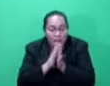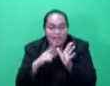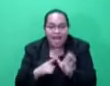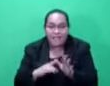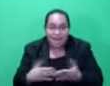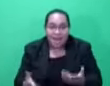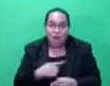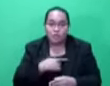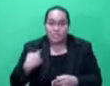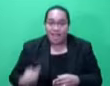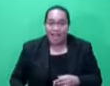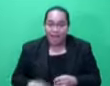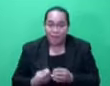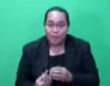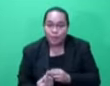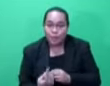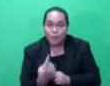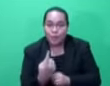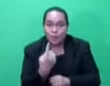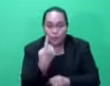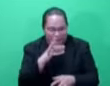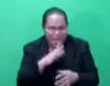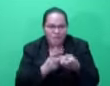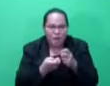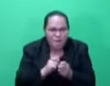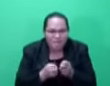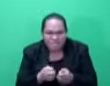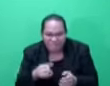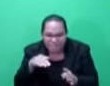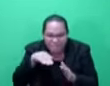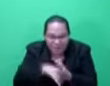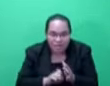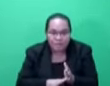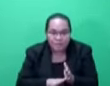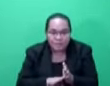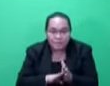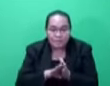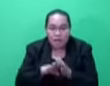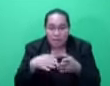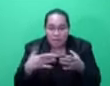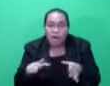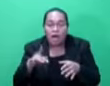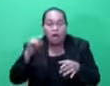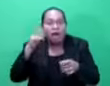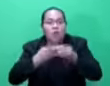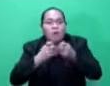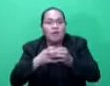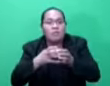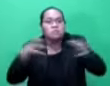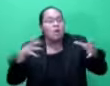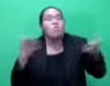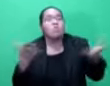China is emerging out of the crisis. Now the epicenter has gone to Europe. And Honorable